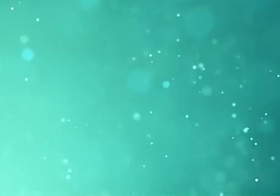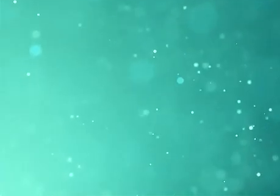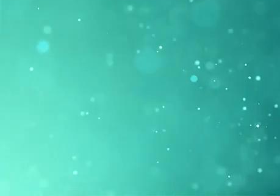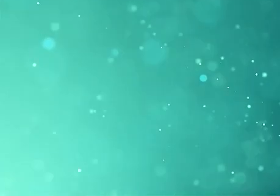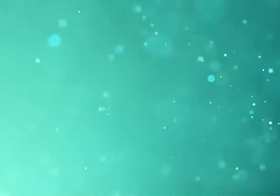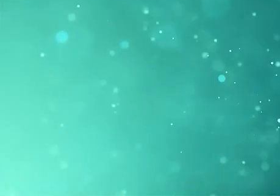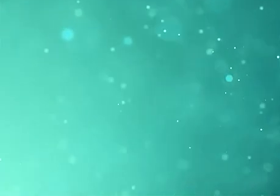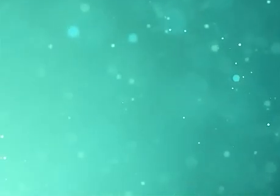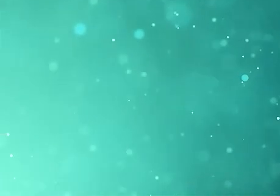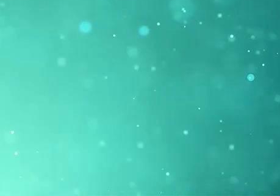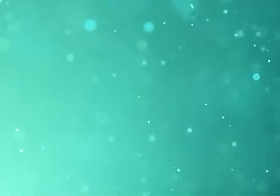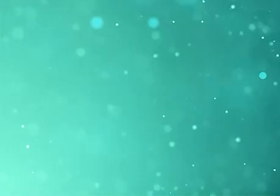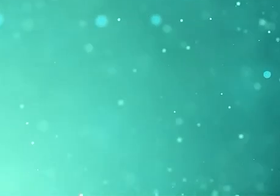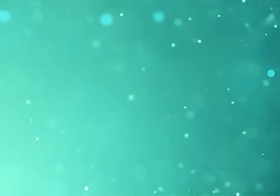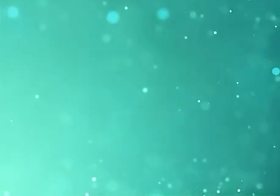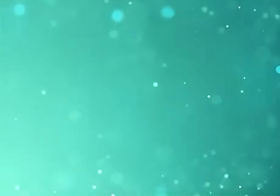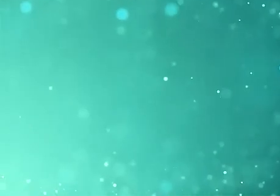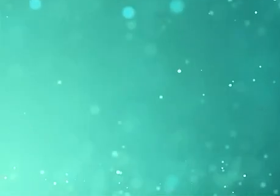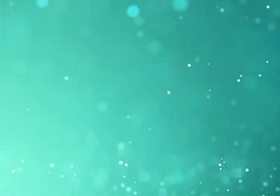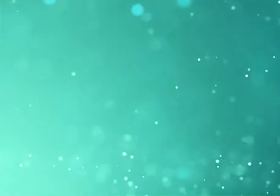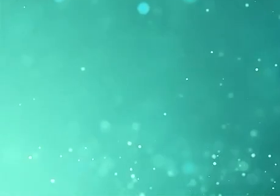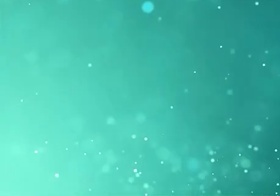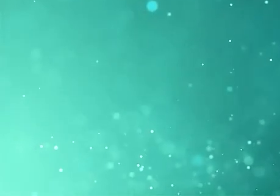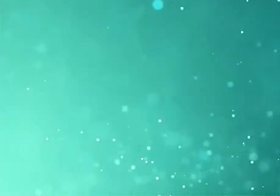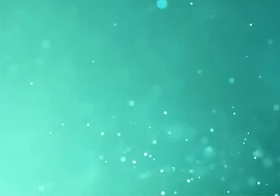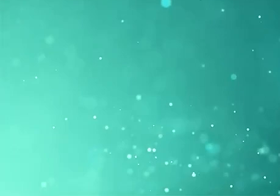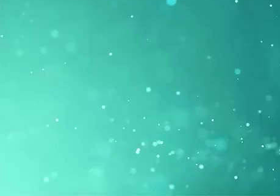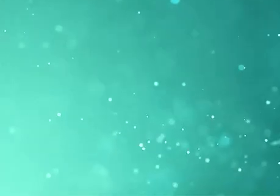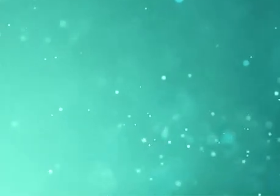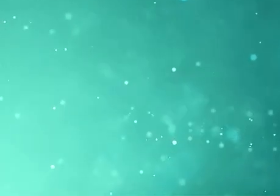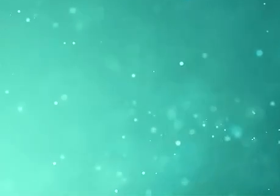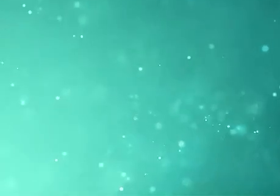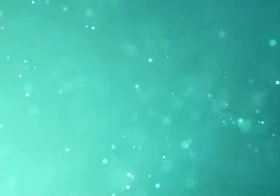the fragrance of prophecy.